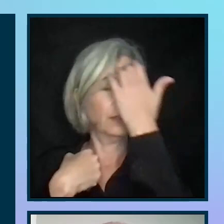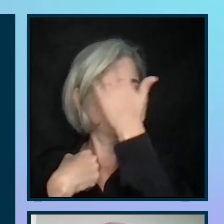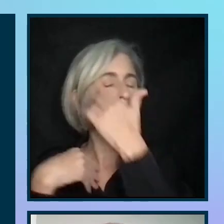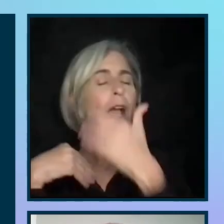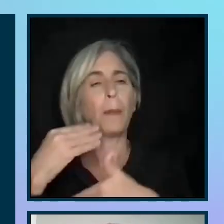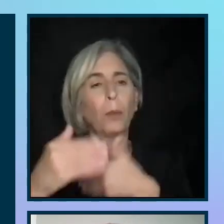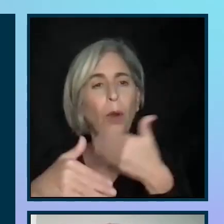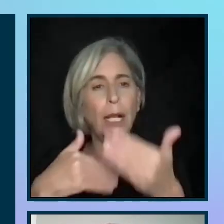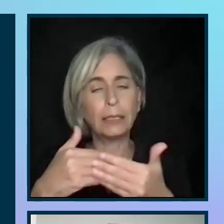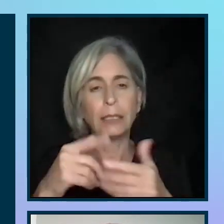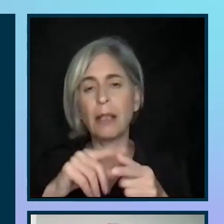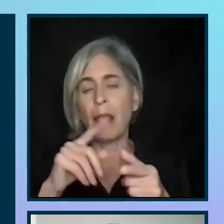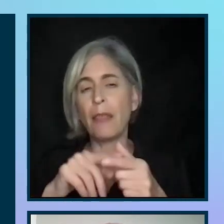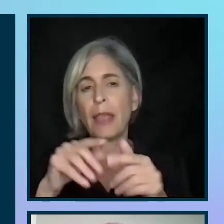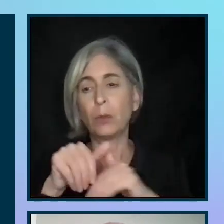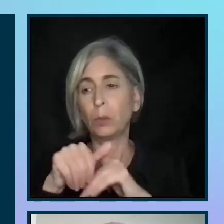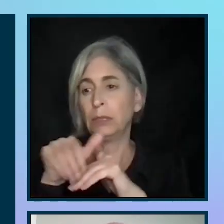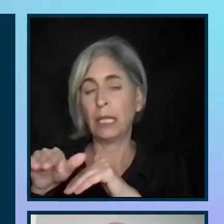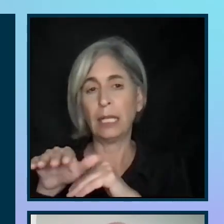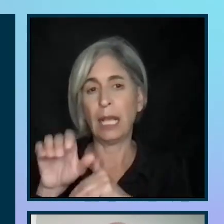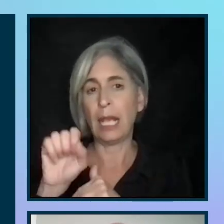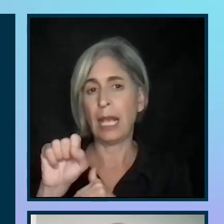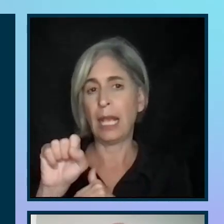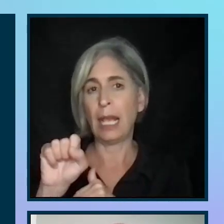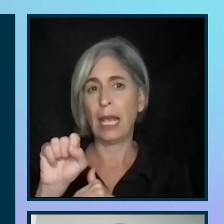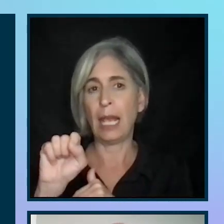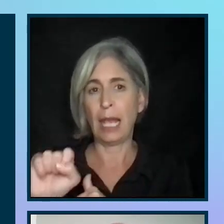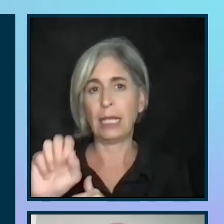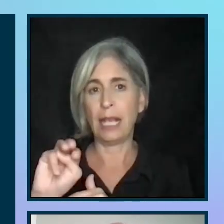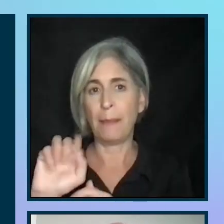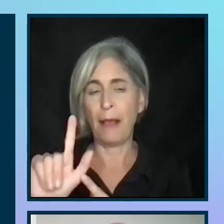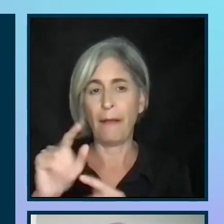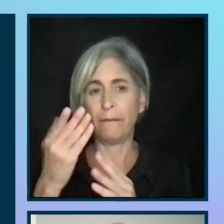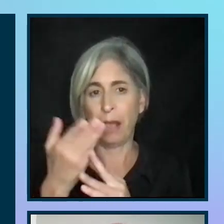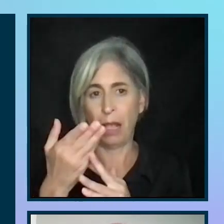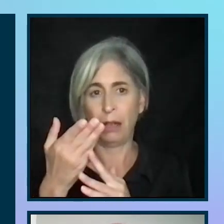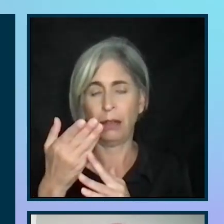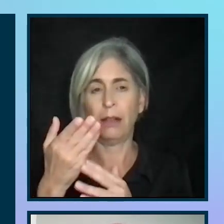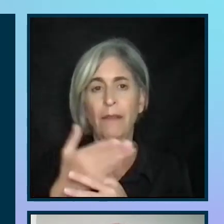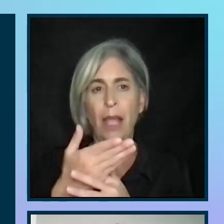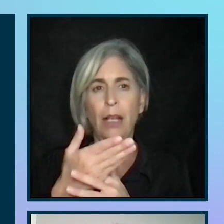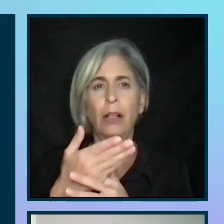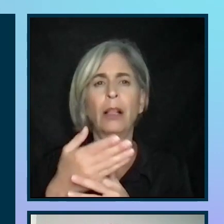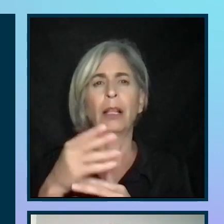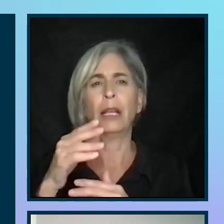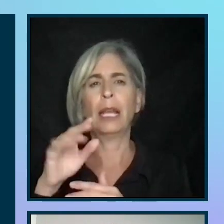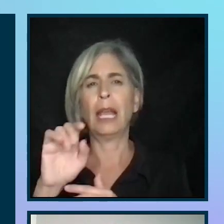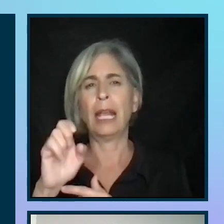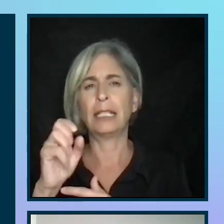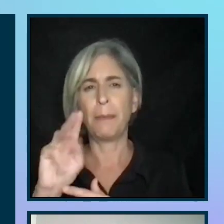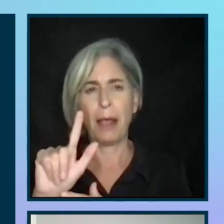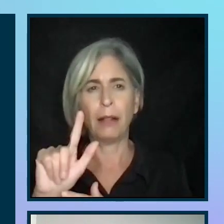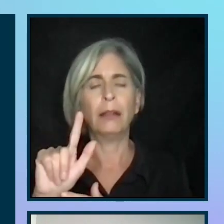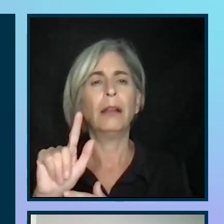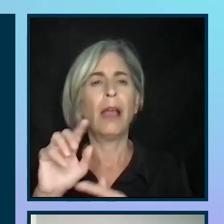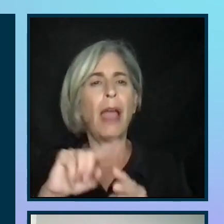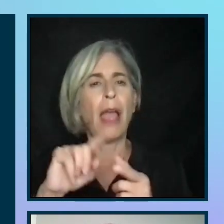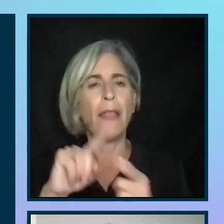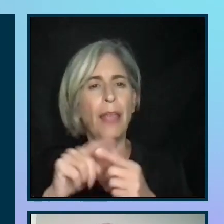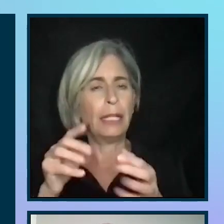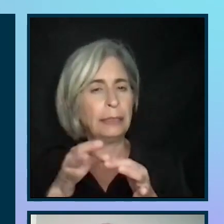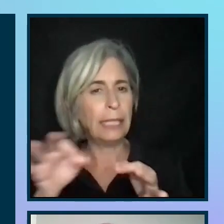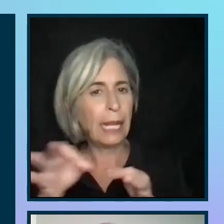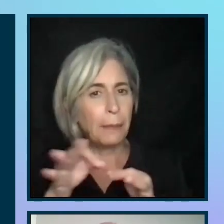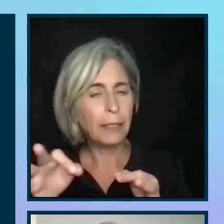process then where we export to an XML file from that. We have automation tools that allow us to be able to generate segments of